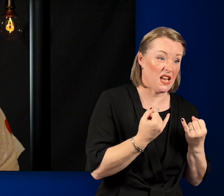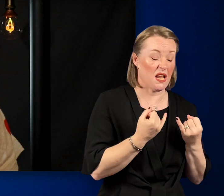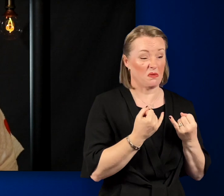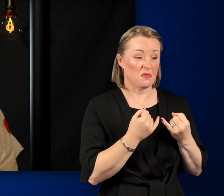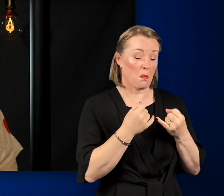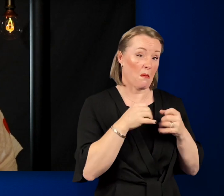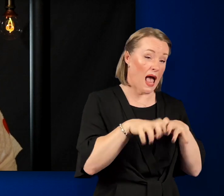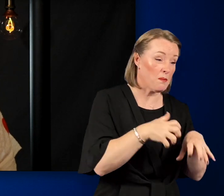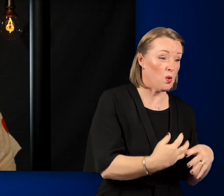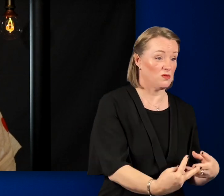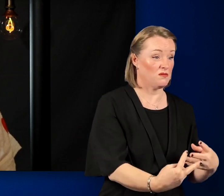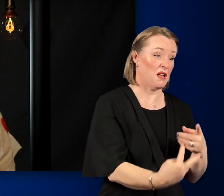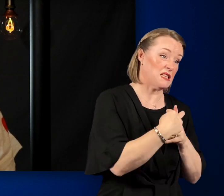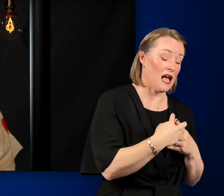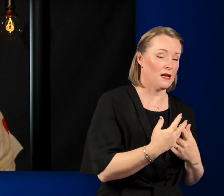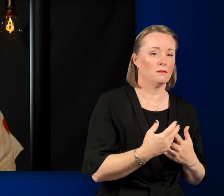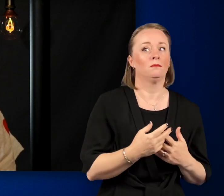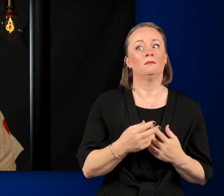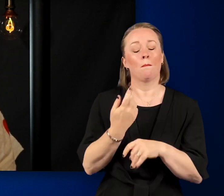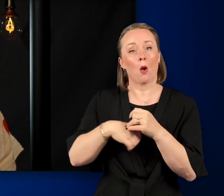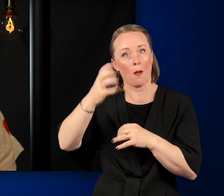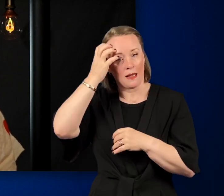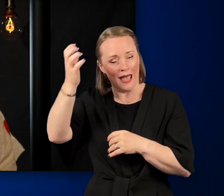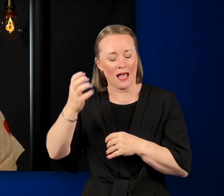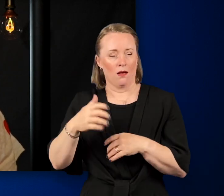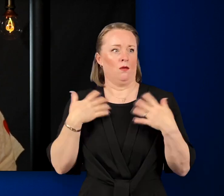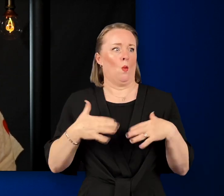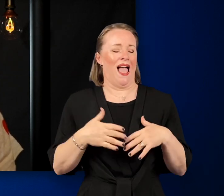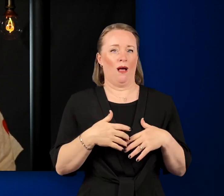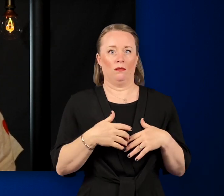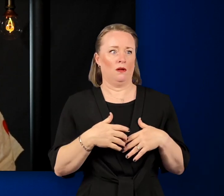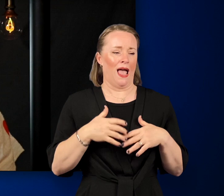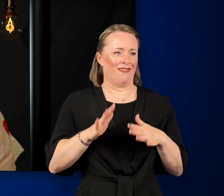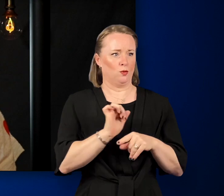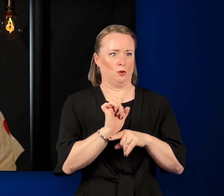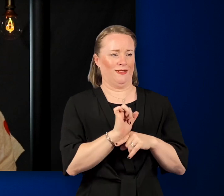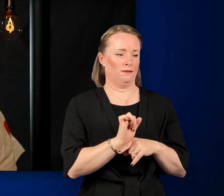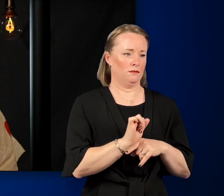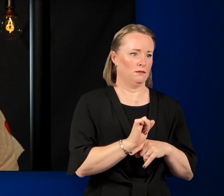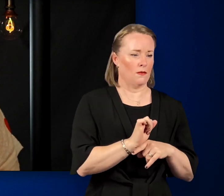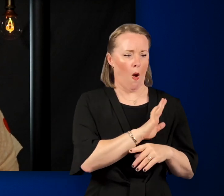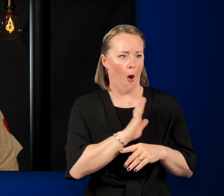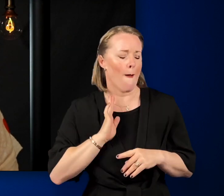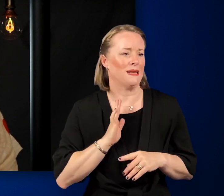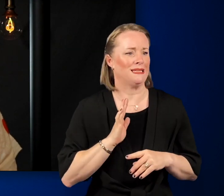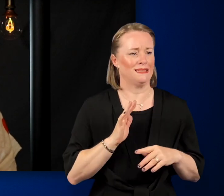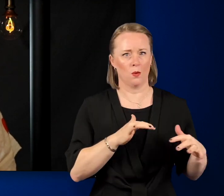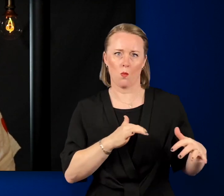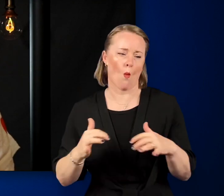wars. When we are living for ourselves and we don't belong to Christ, we are no threat to our enemy, the